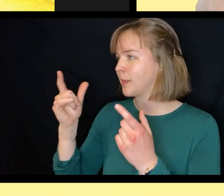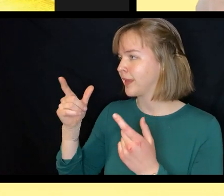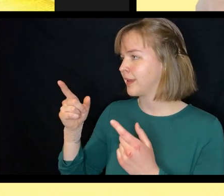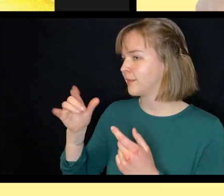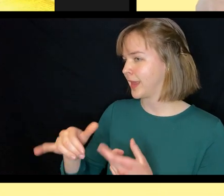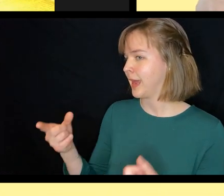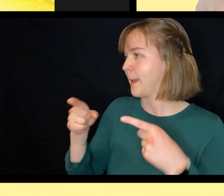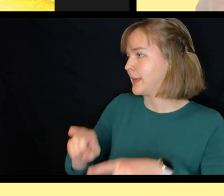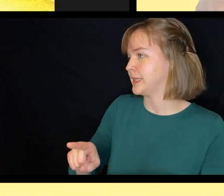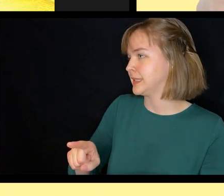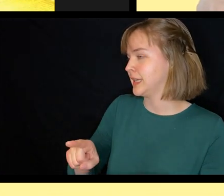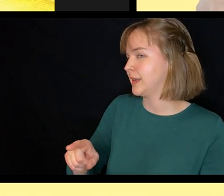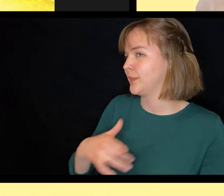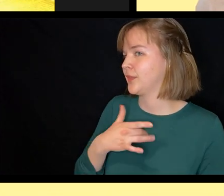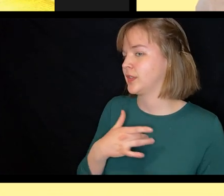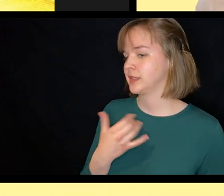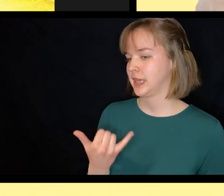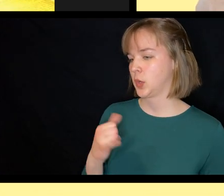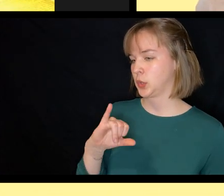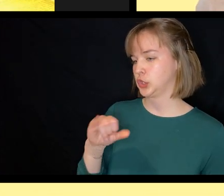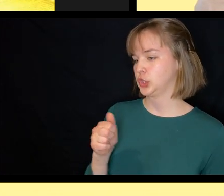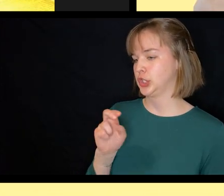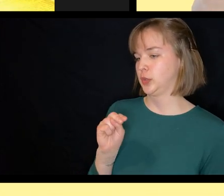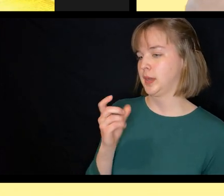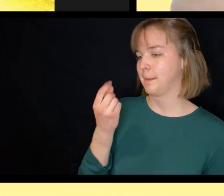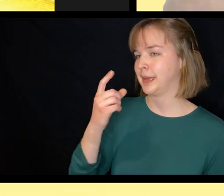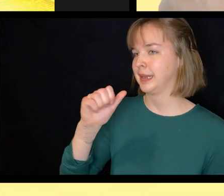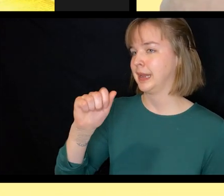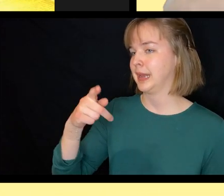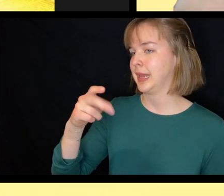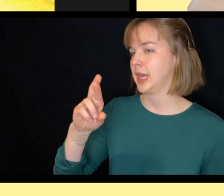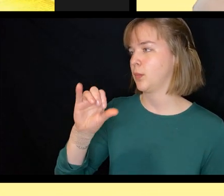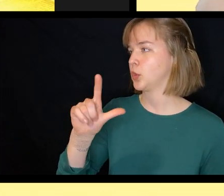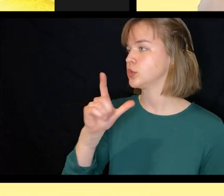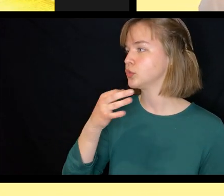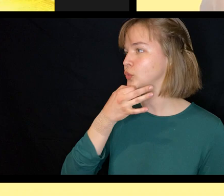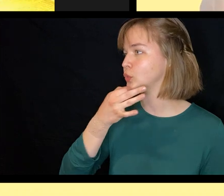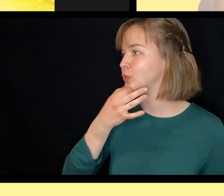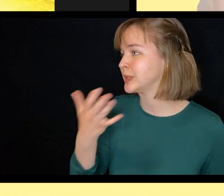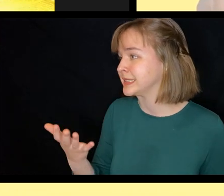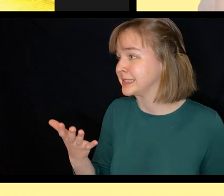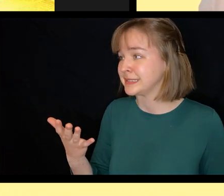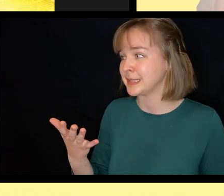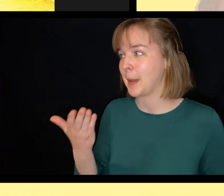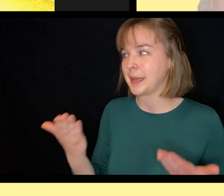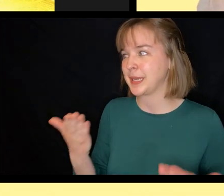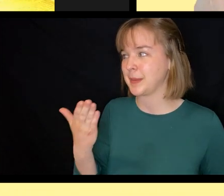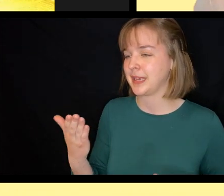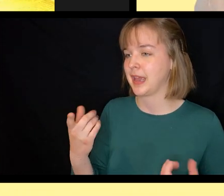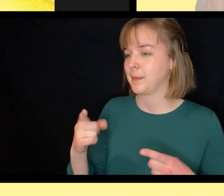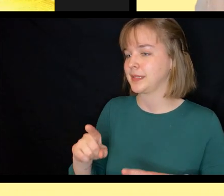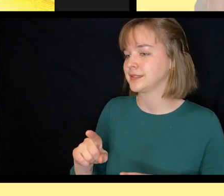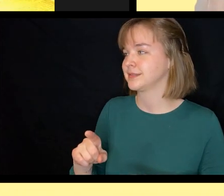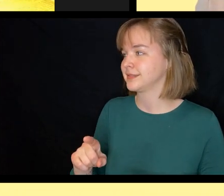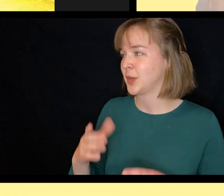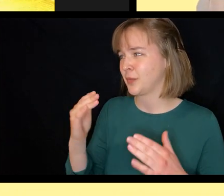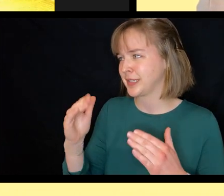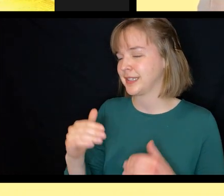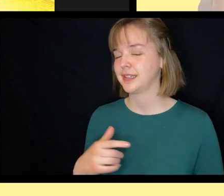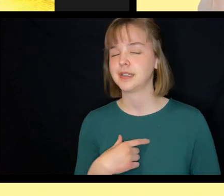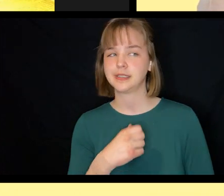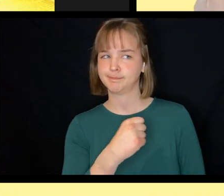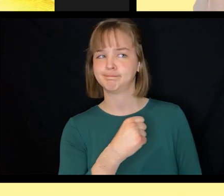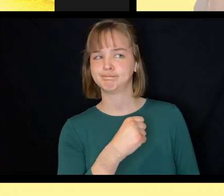happens. April, I feel like it's gonna come sooner than we think. Yeah, yeah. Definitely. So, what is like